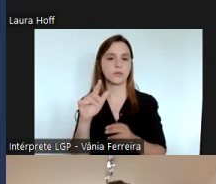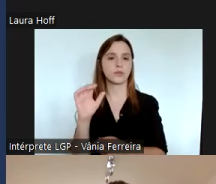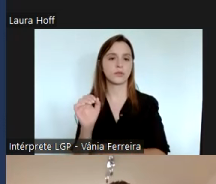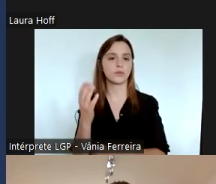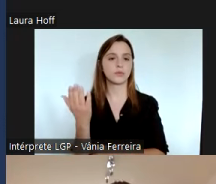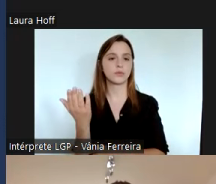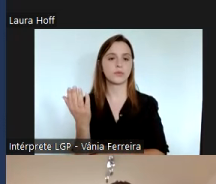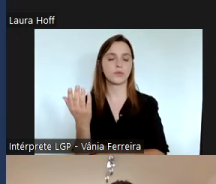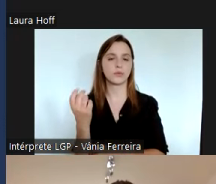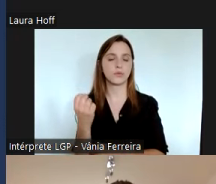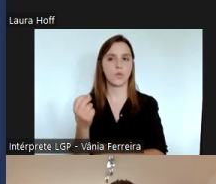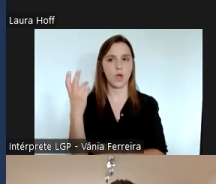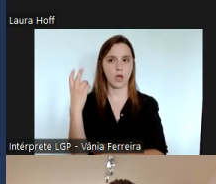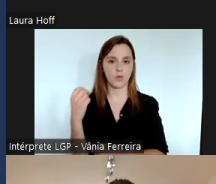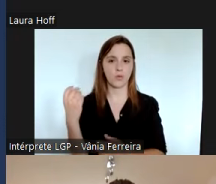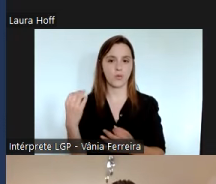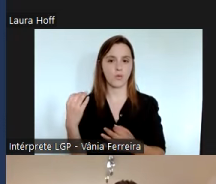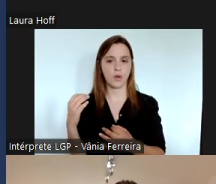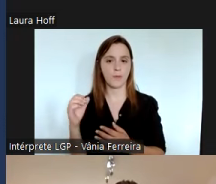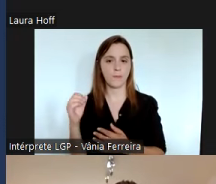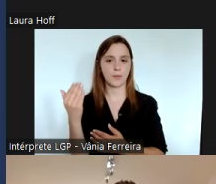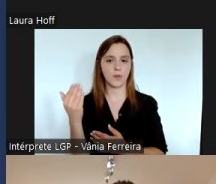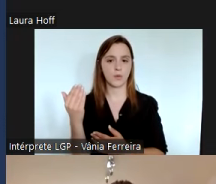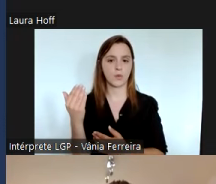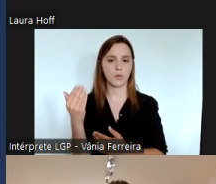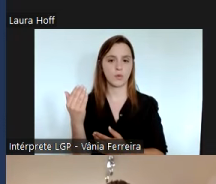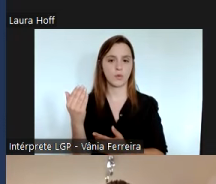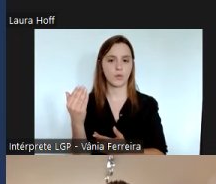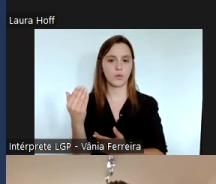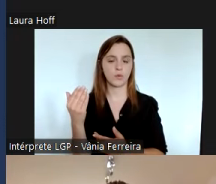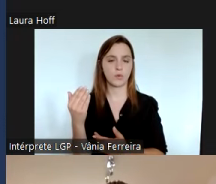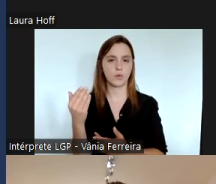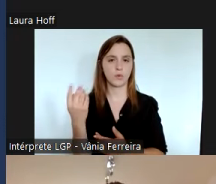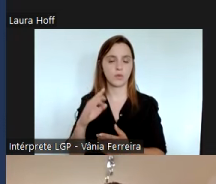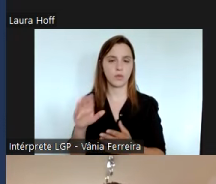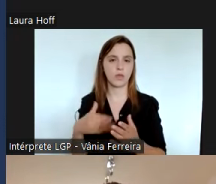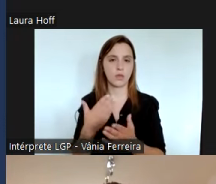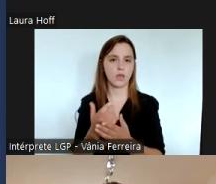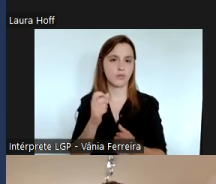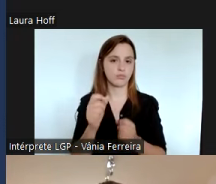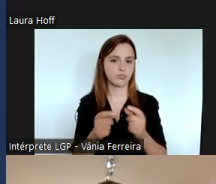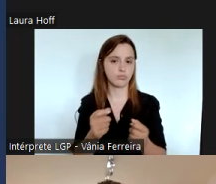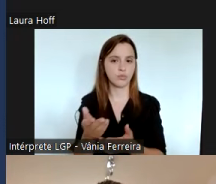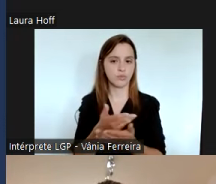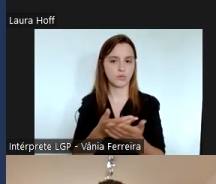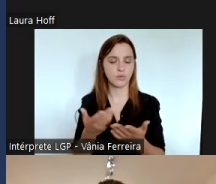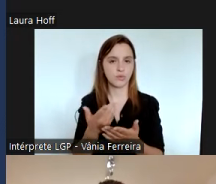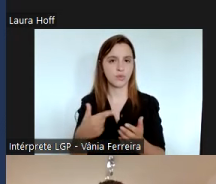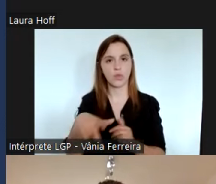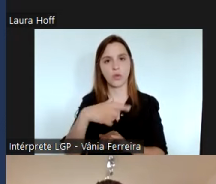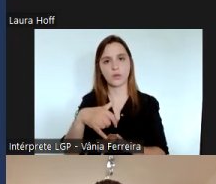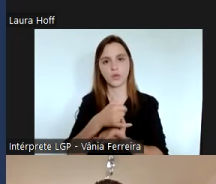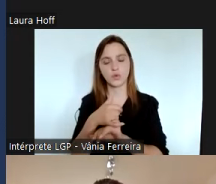the past year and what aspects had contributed to this election. Our association tried